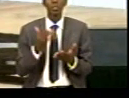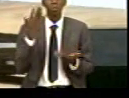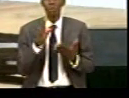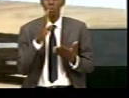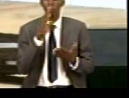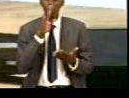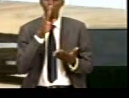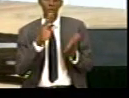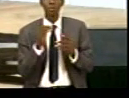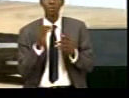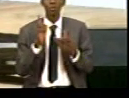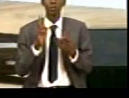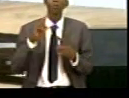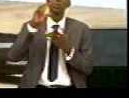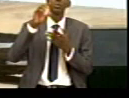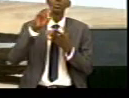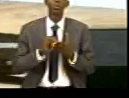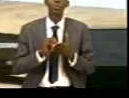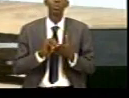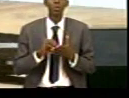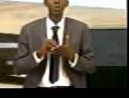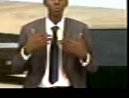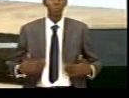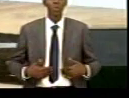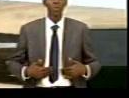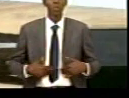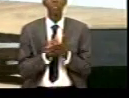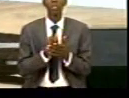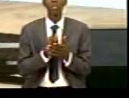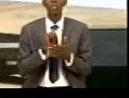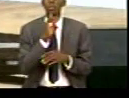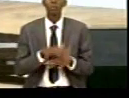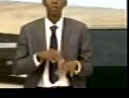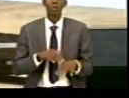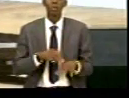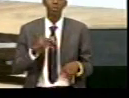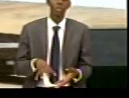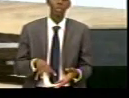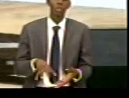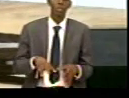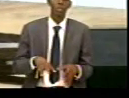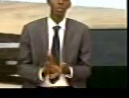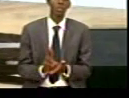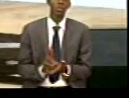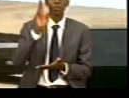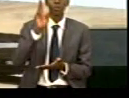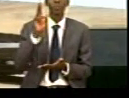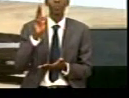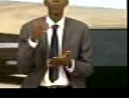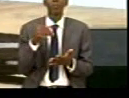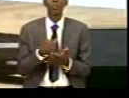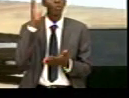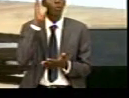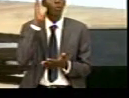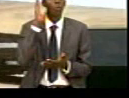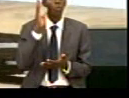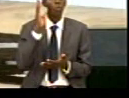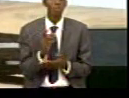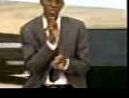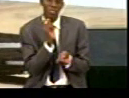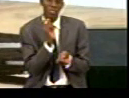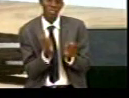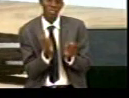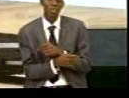his glorious body. You see that? That's the rapture. It will refashion us. It will